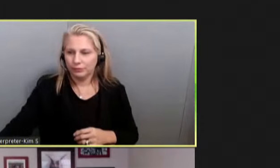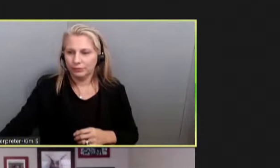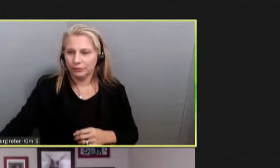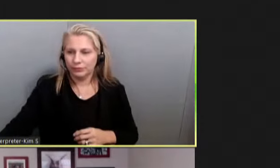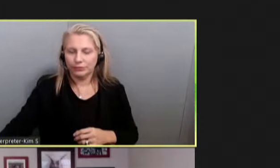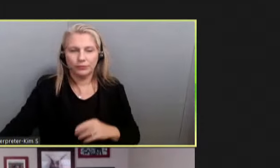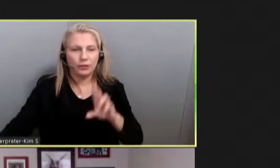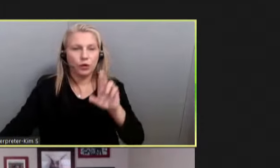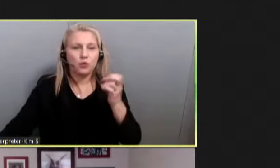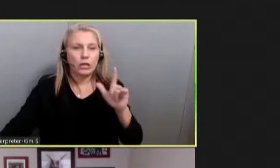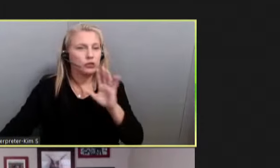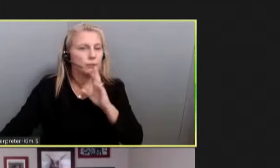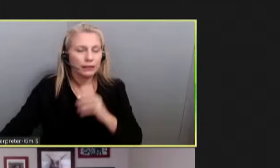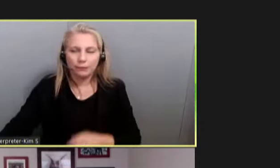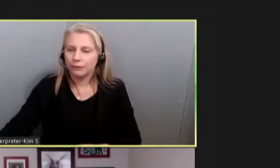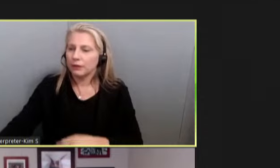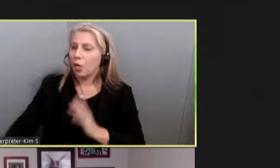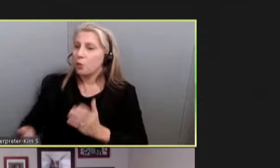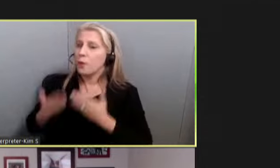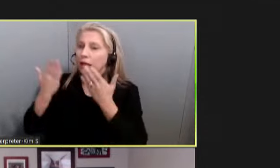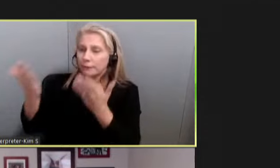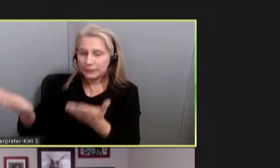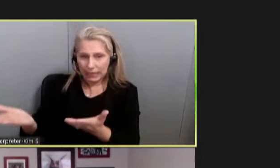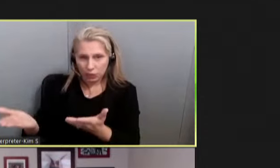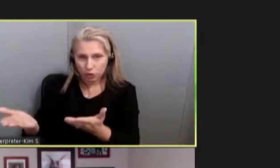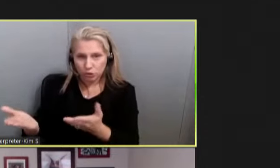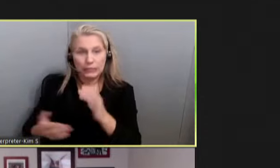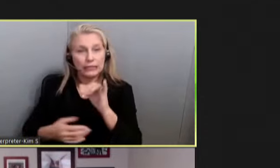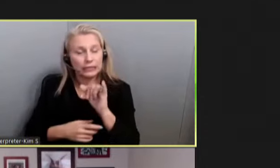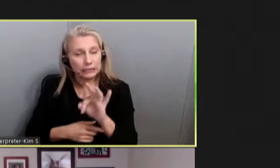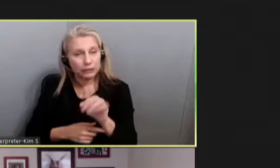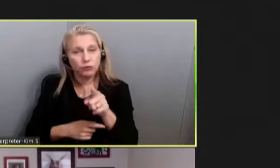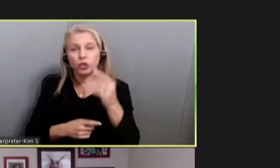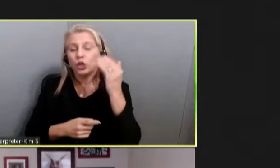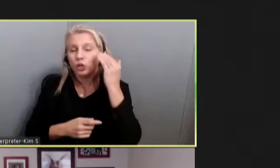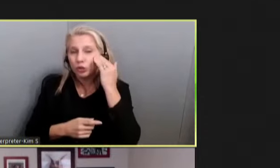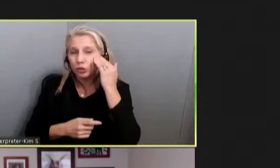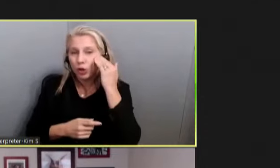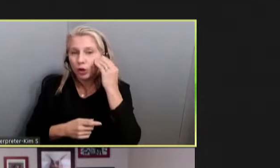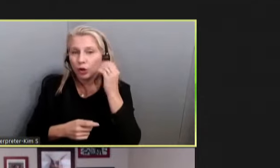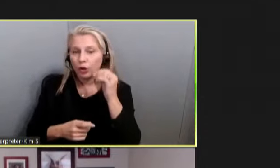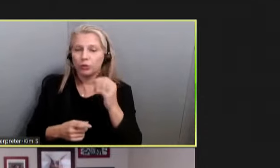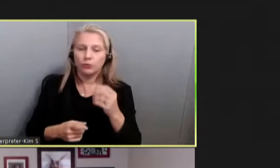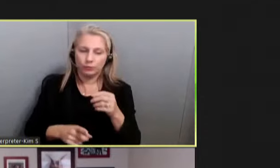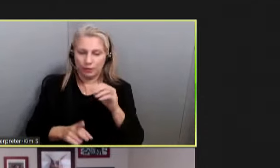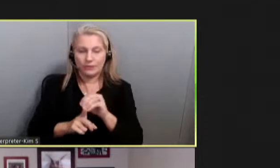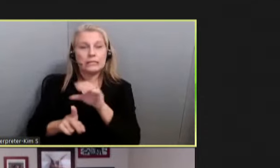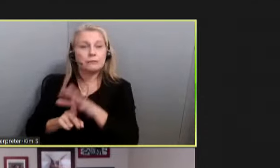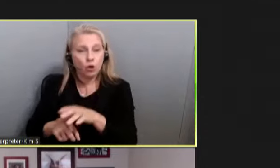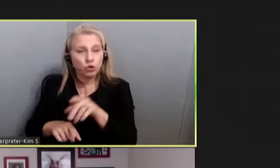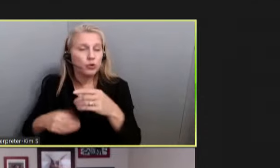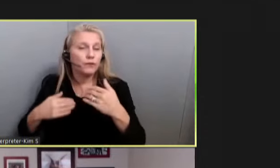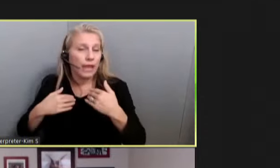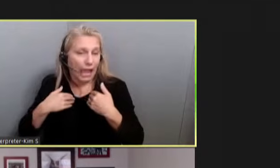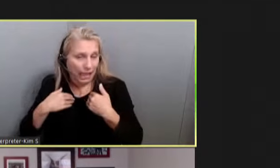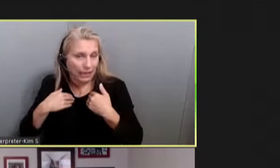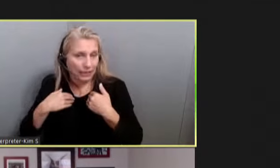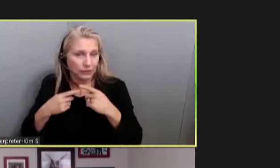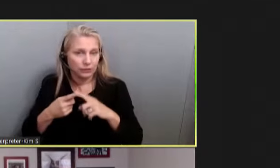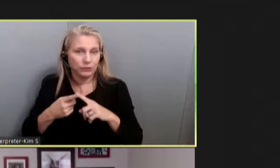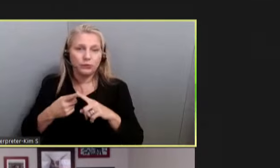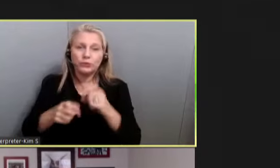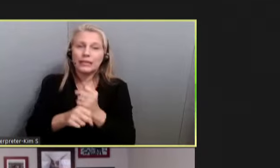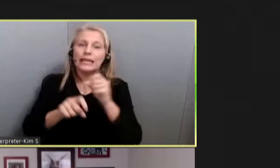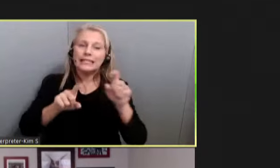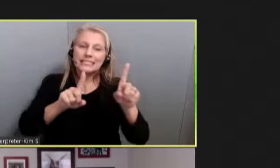Yeah, so the recommendation is to, if you know of a known exposure you've had, to get tested 5 to 7